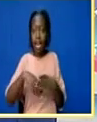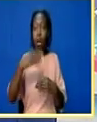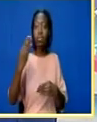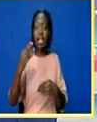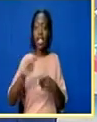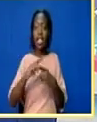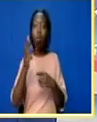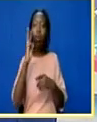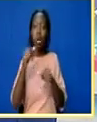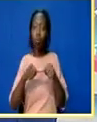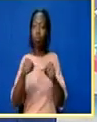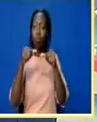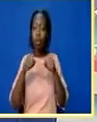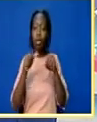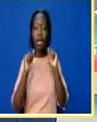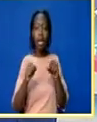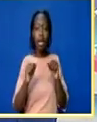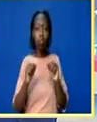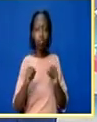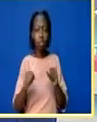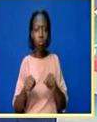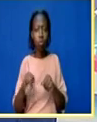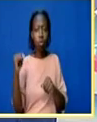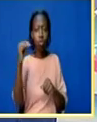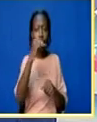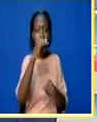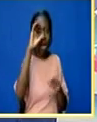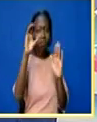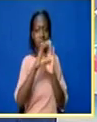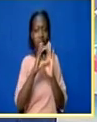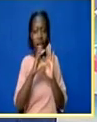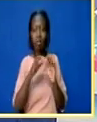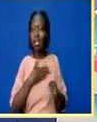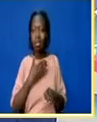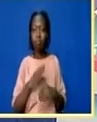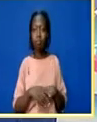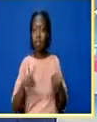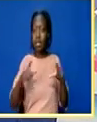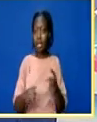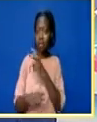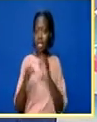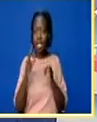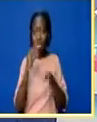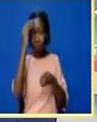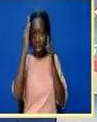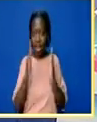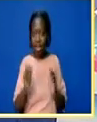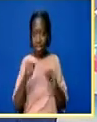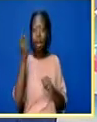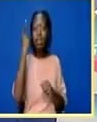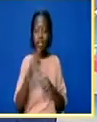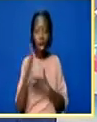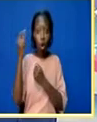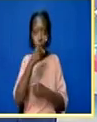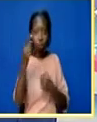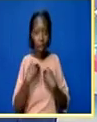continues. Okay, so can I draw a diagram of what I think a bay is? Yes, please do. Let me see if learners... I hope you guys at home maybe have the